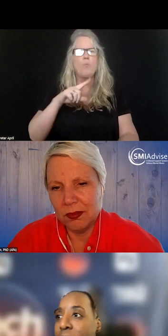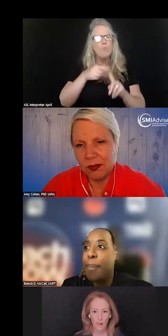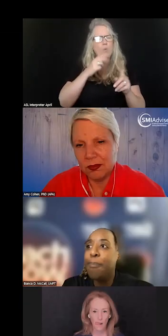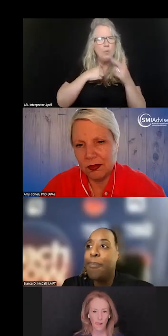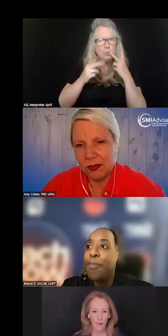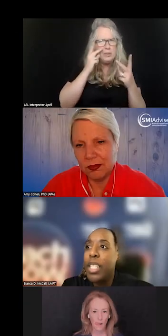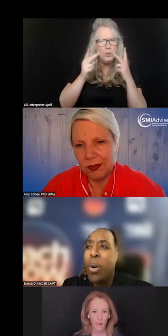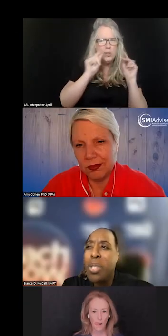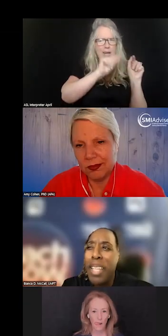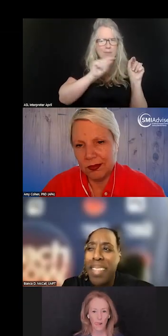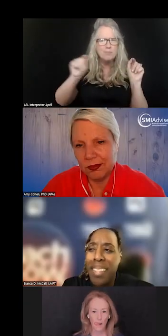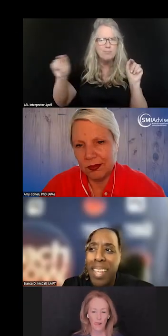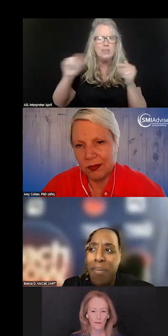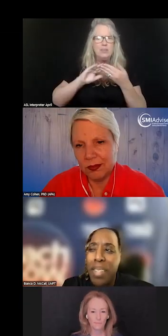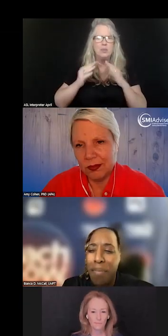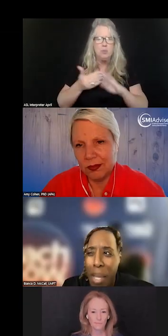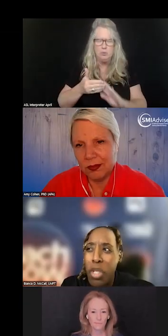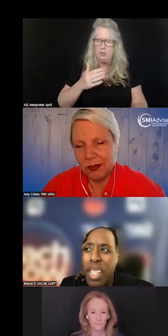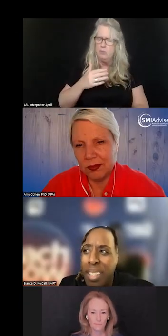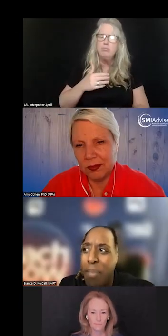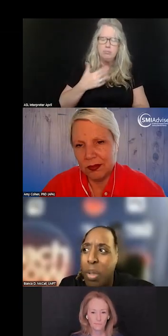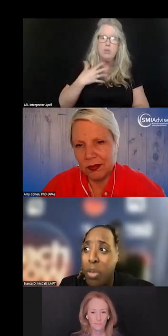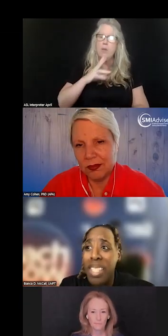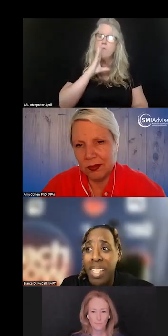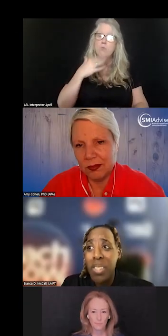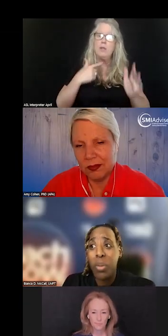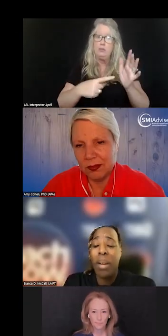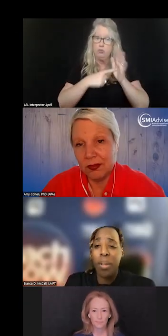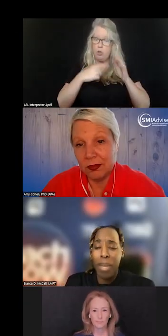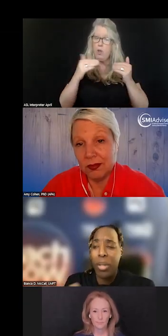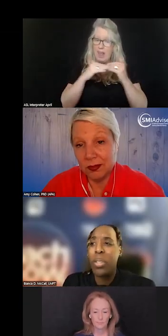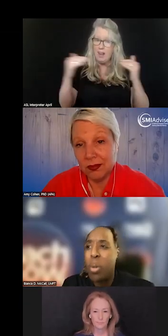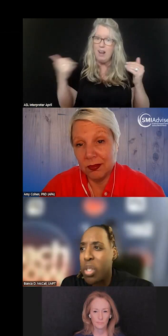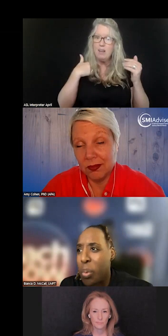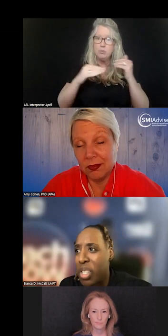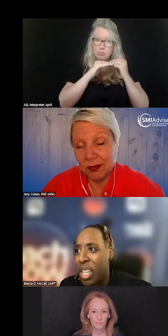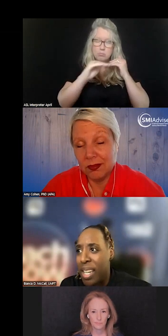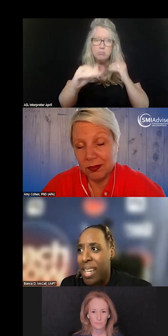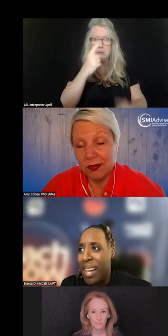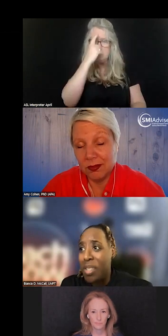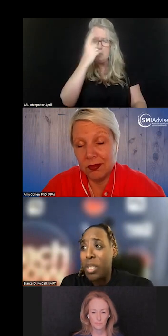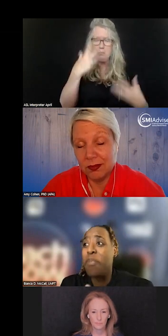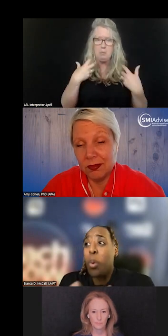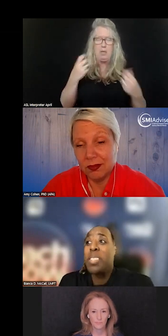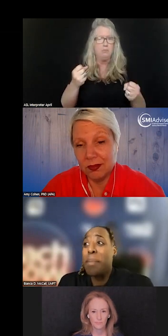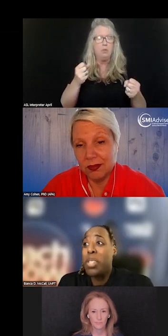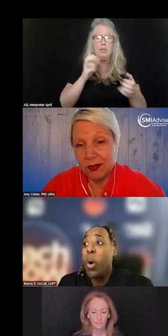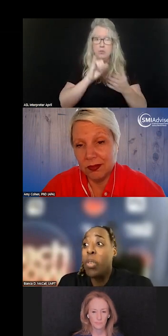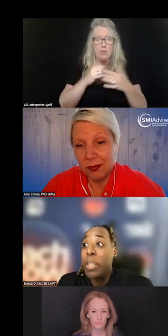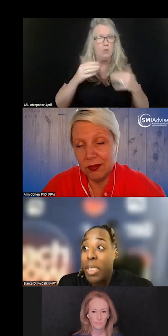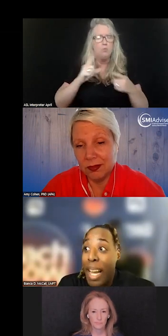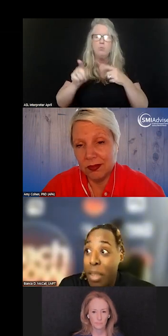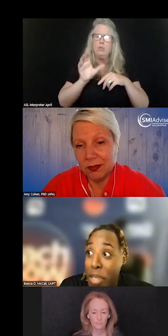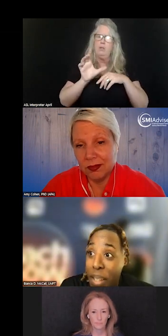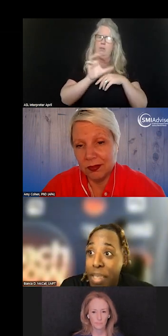communities, ultimately, I think that they demonstrated a level of resilience throughout a mental health culture, which has really forced them to